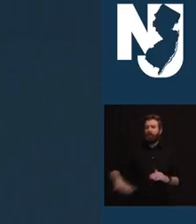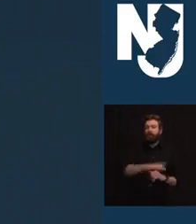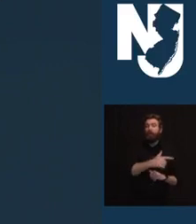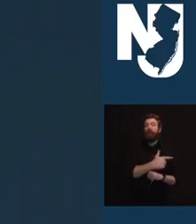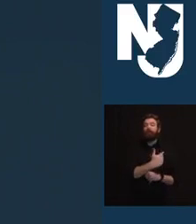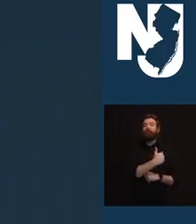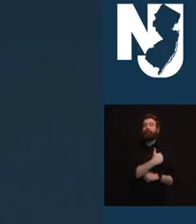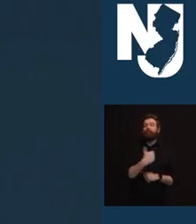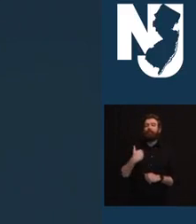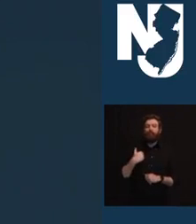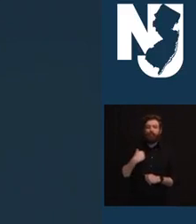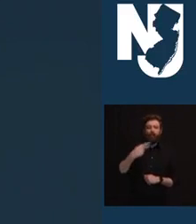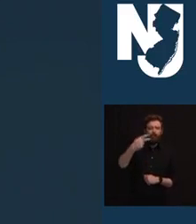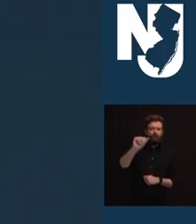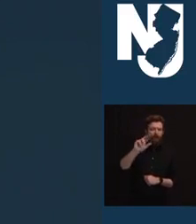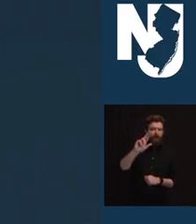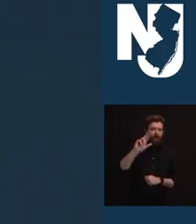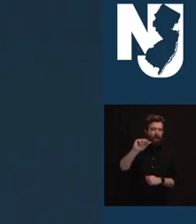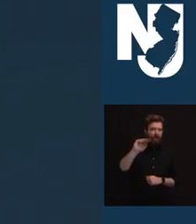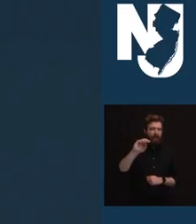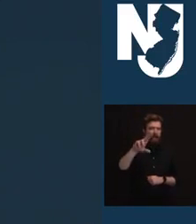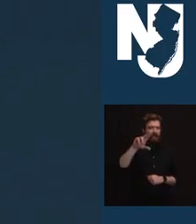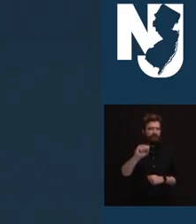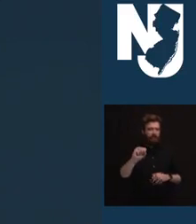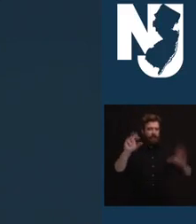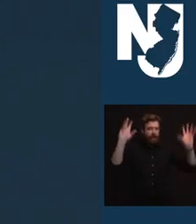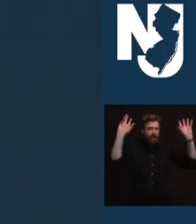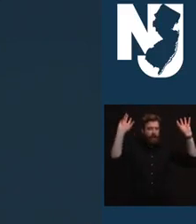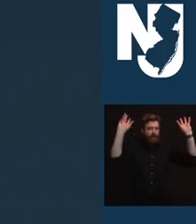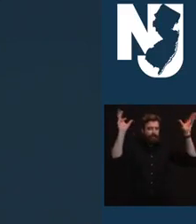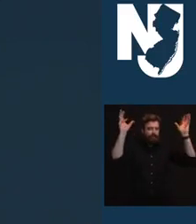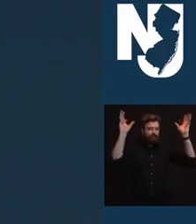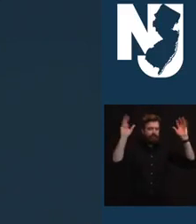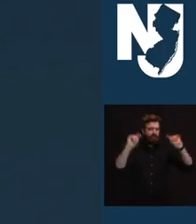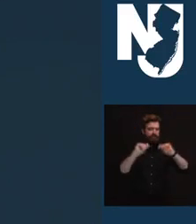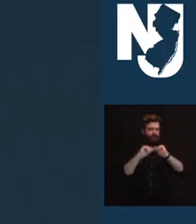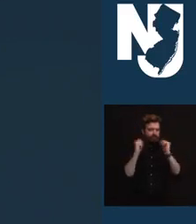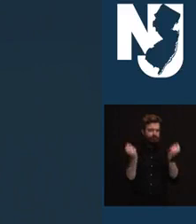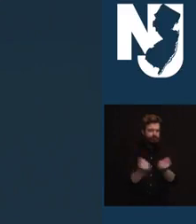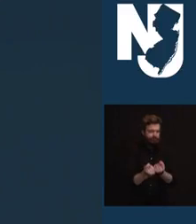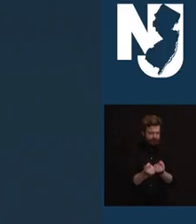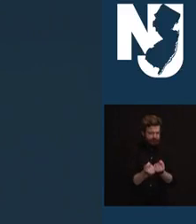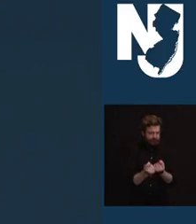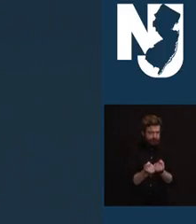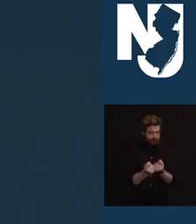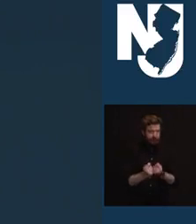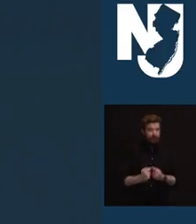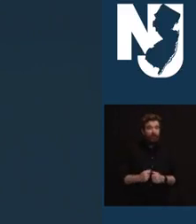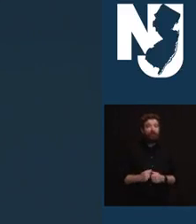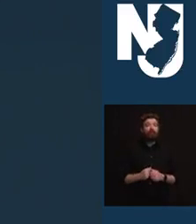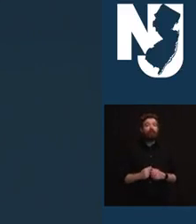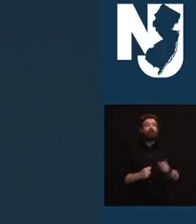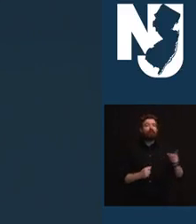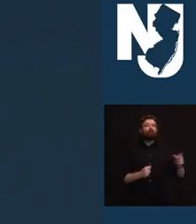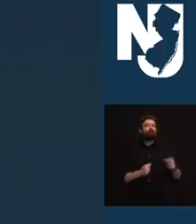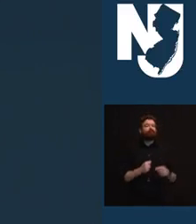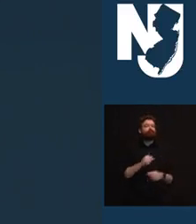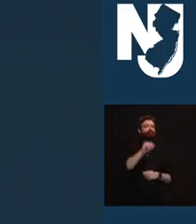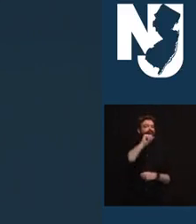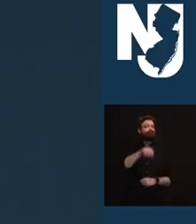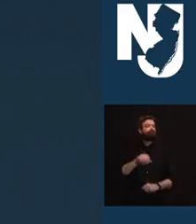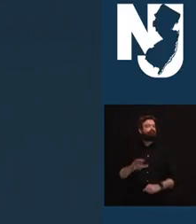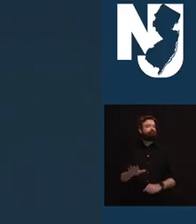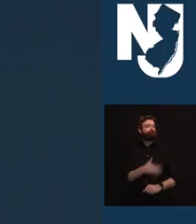Corps. If Tammy wasn't at home or on an ambulance call, she was probably at either a Billy Joel or a Bruce Springsteen concert with her